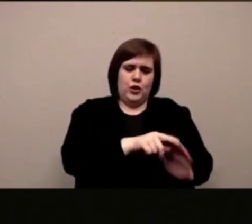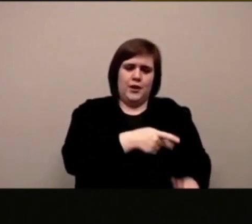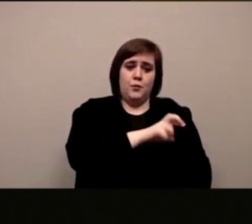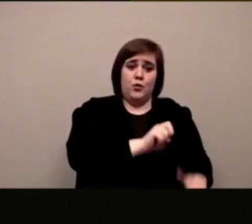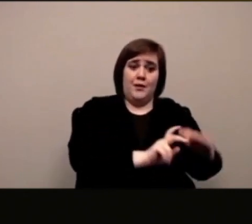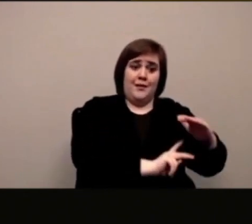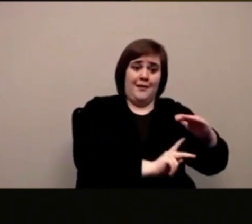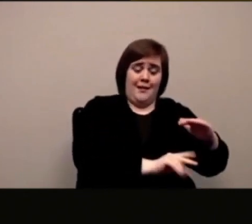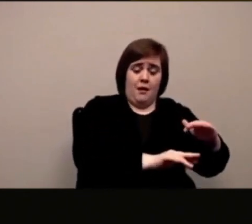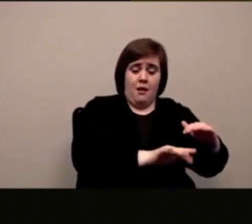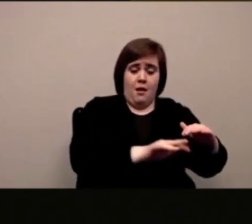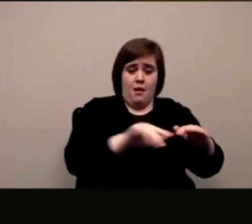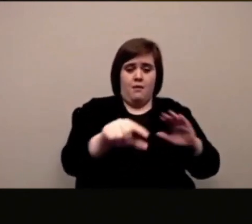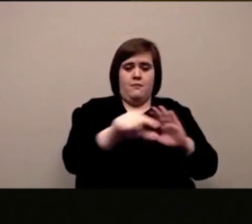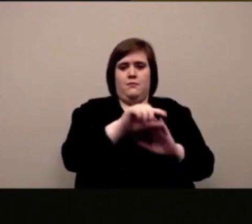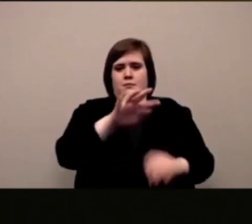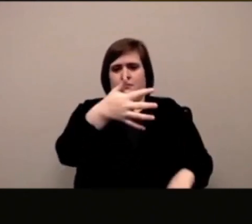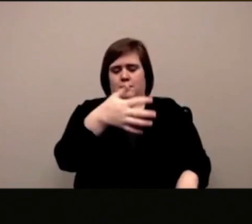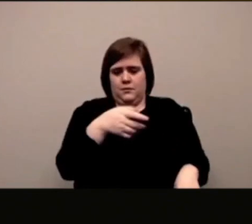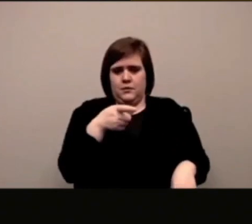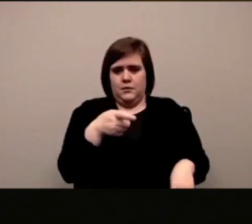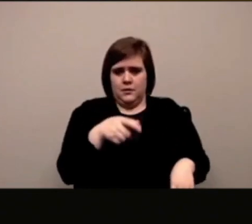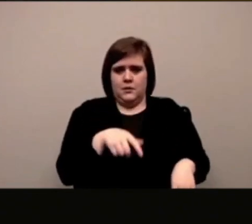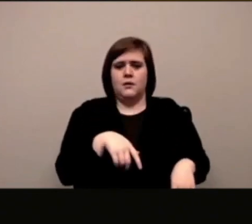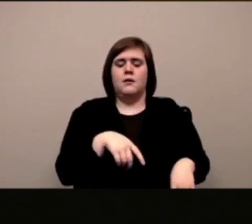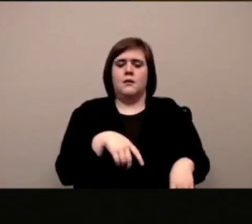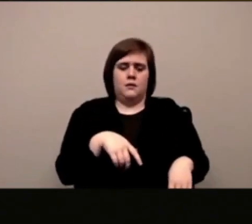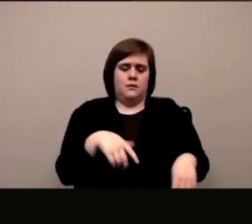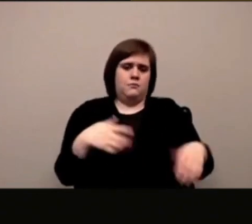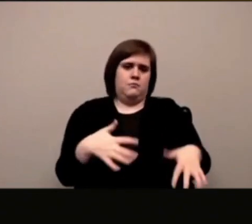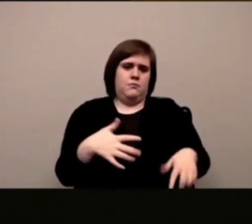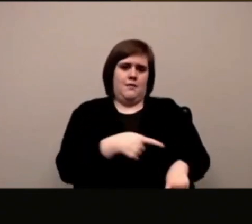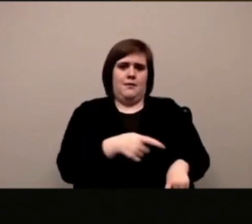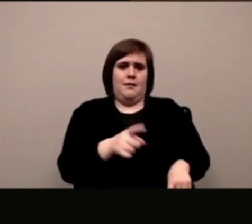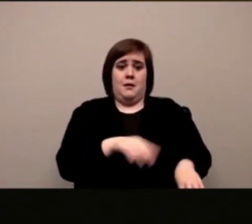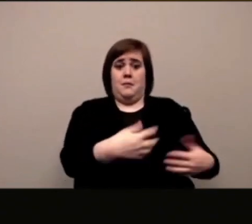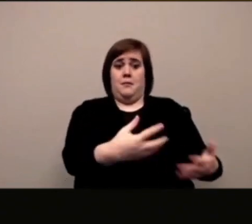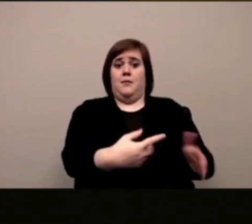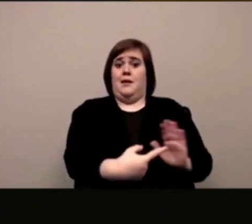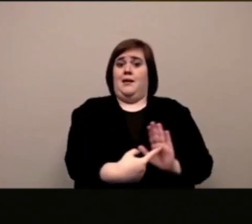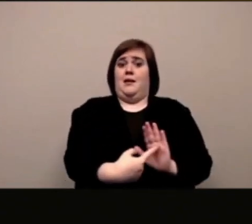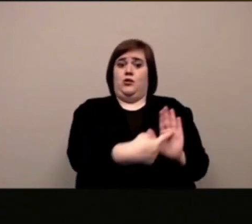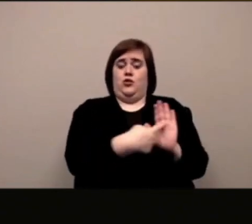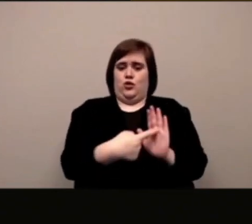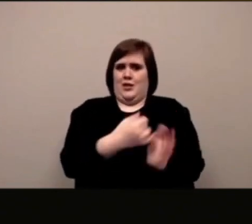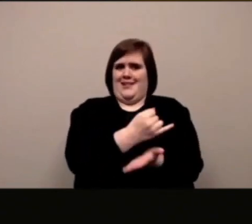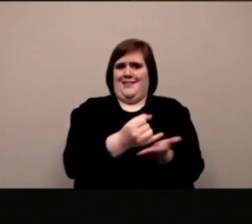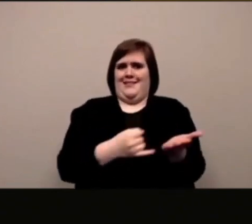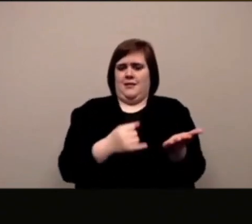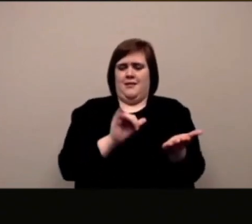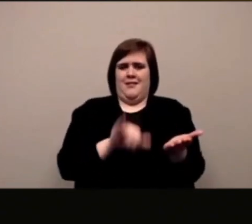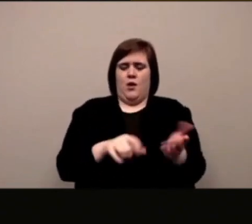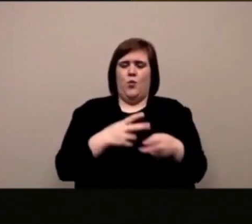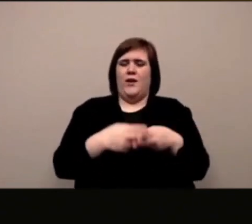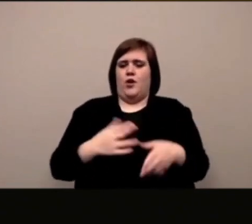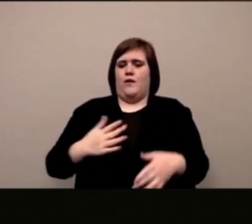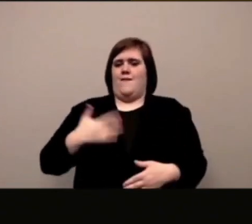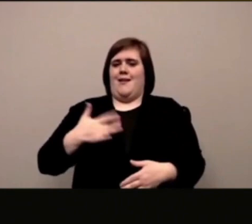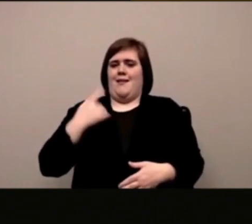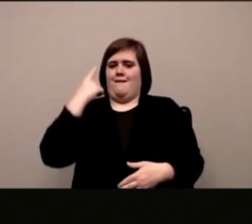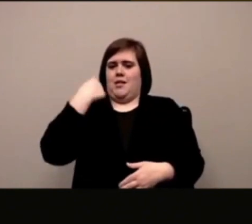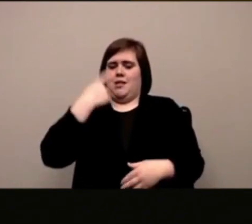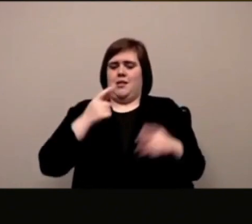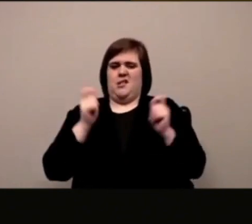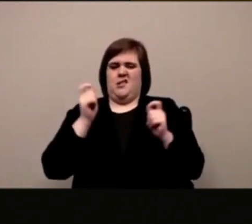to grade 5. And, just having them illustrate an emotion, we called it feeling faces. And then we